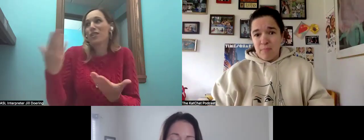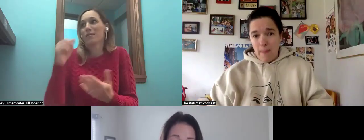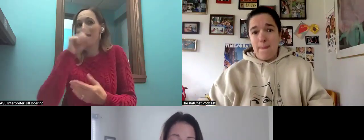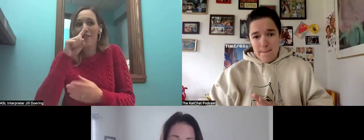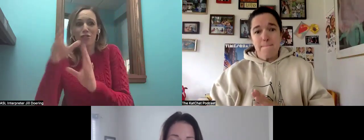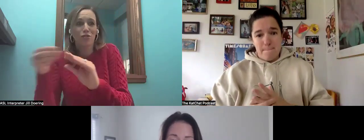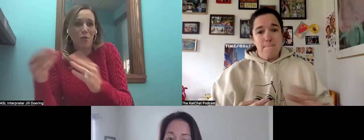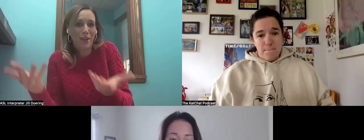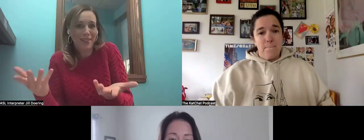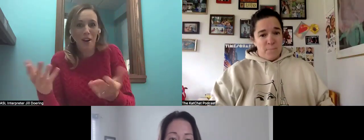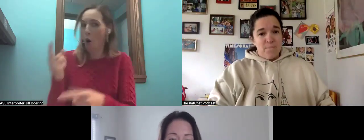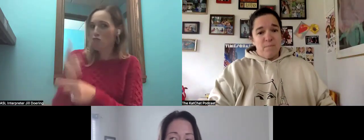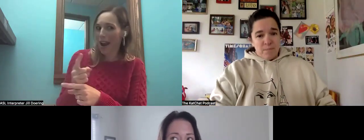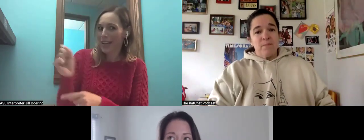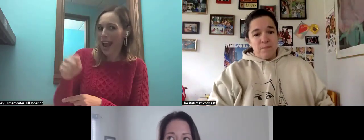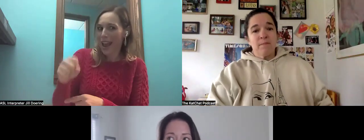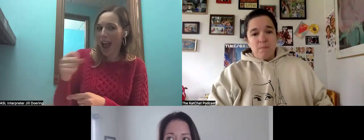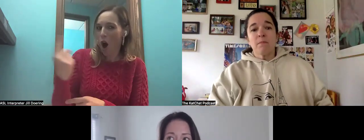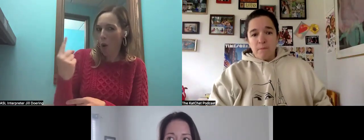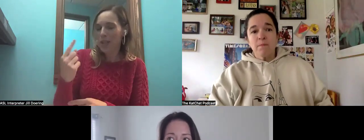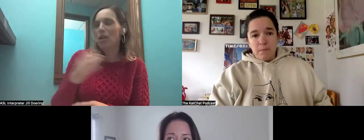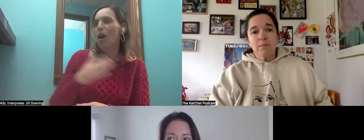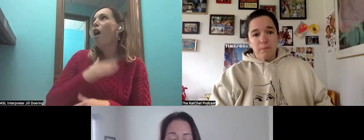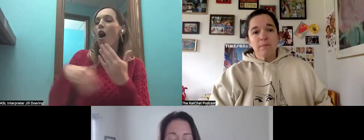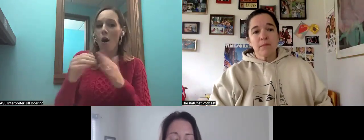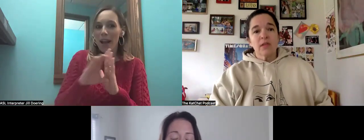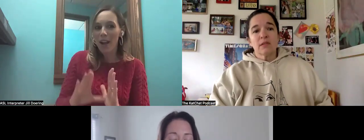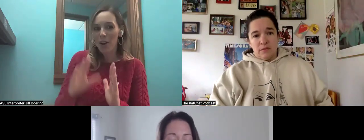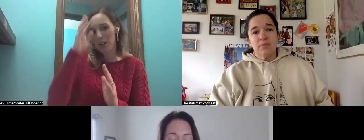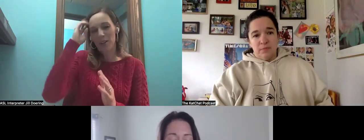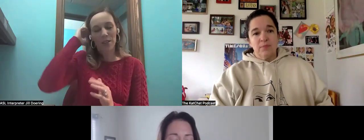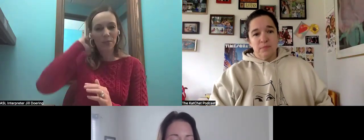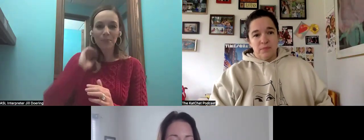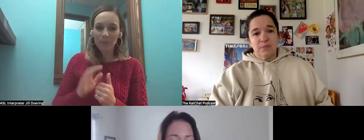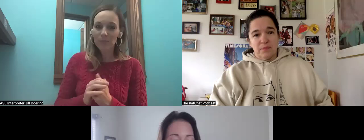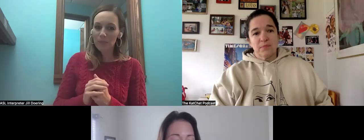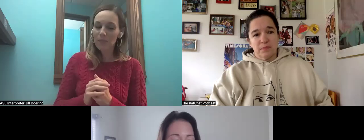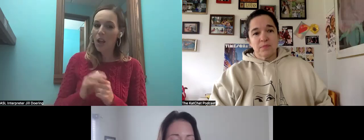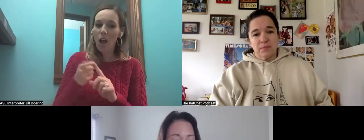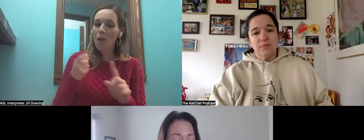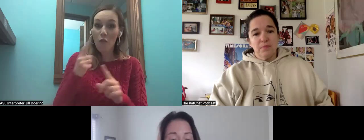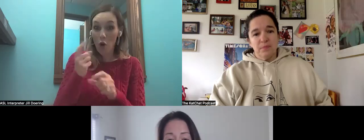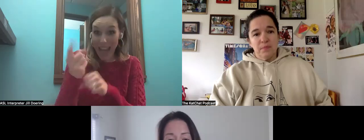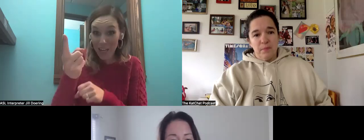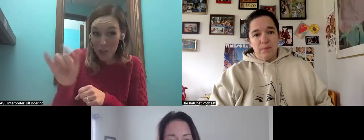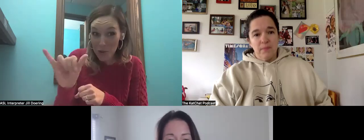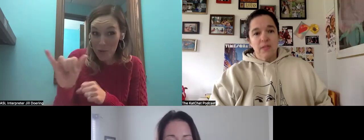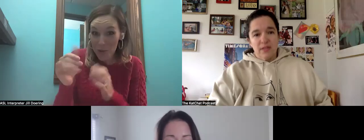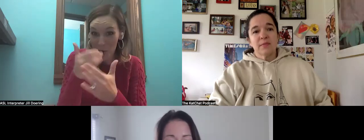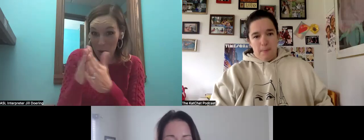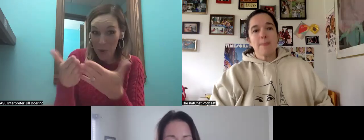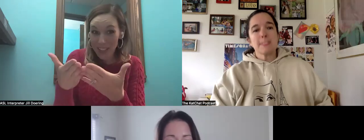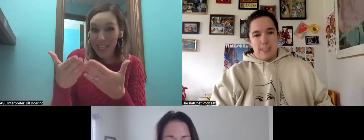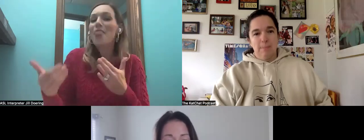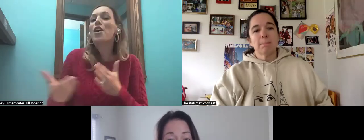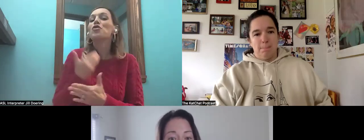Right, right. Yeah, always, always. All my characters, even the two books I'm working on for next year, there's new parts of